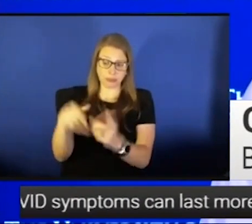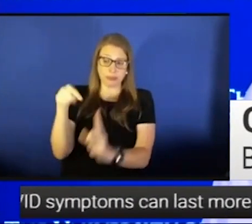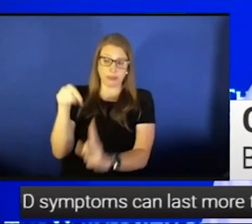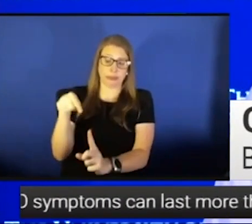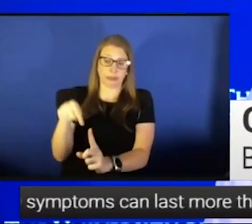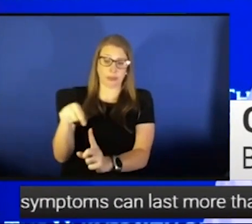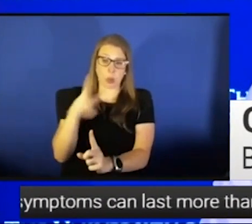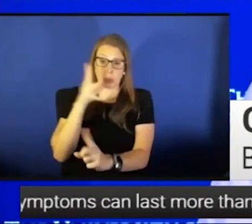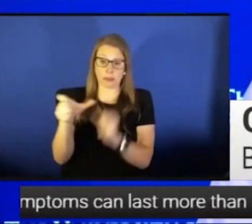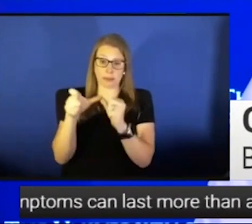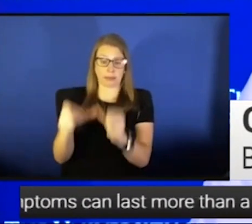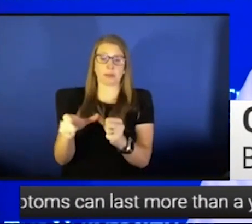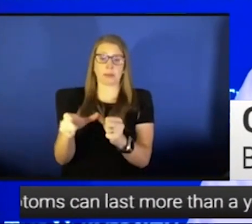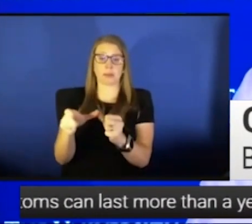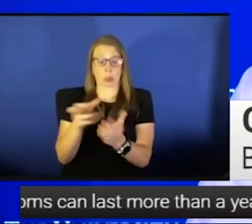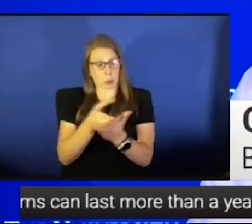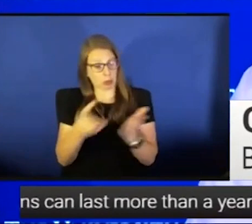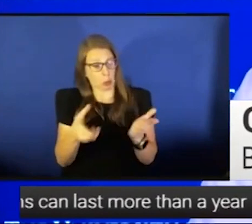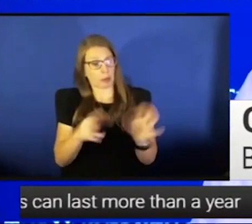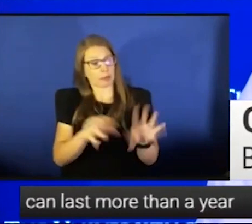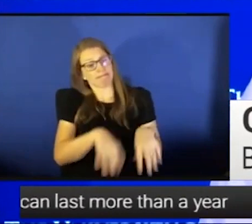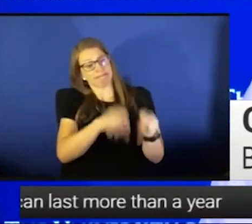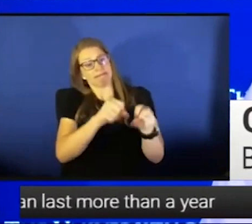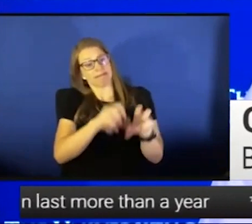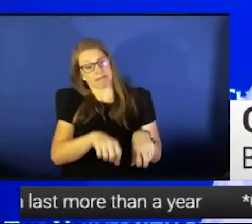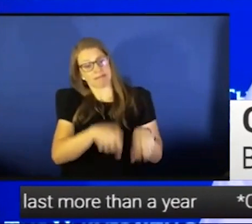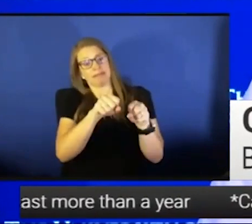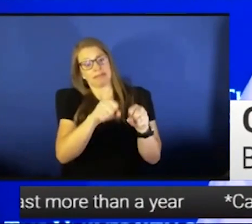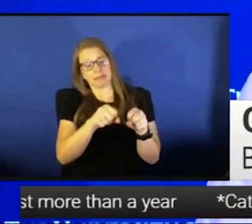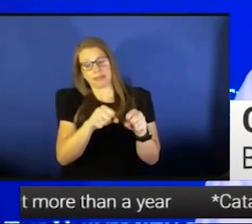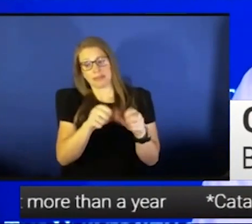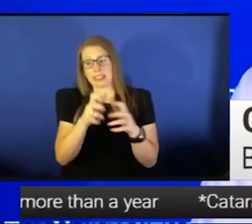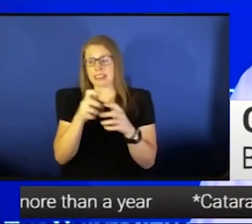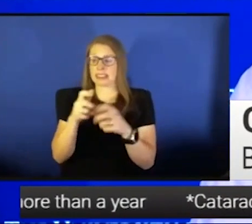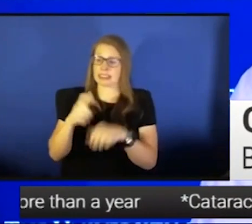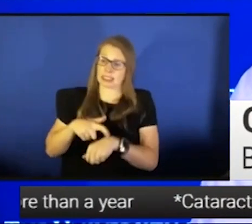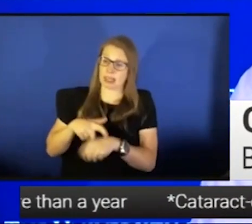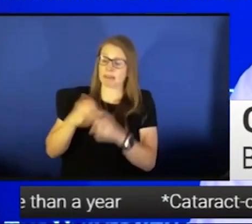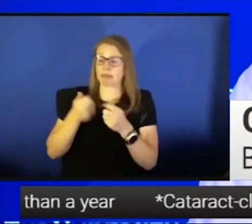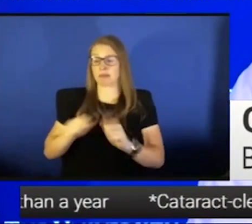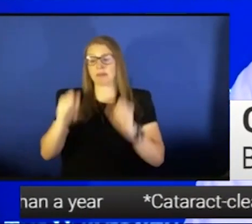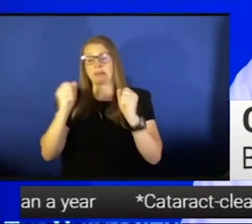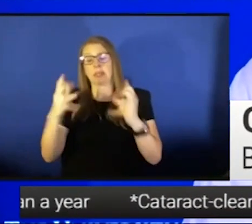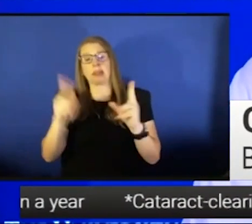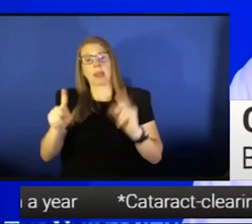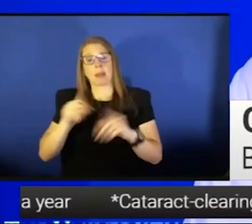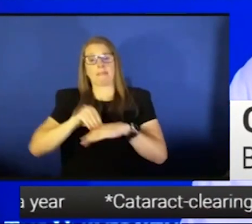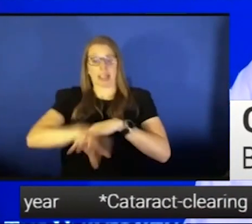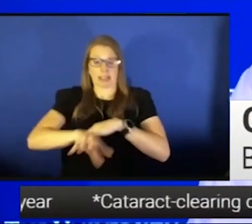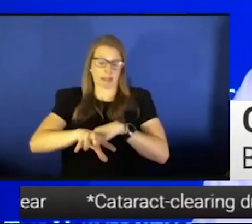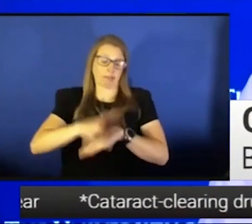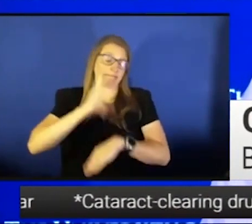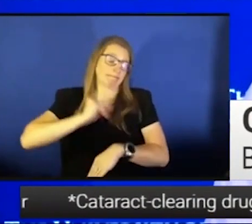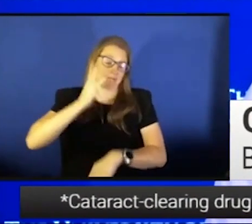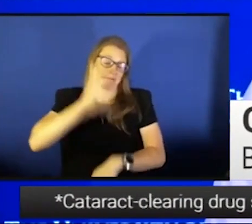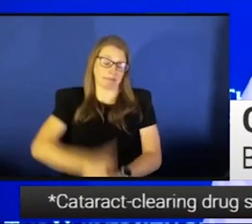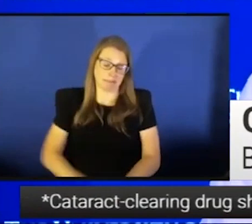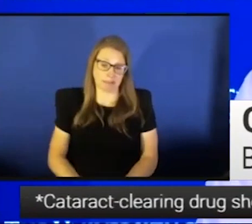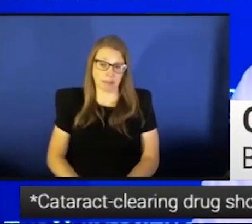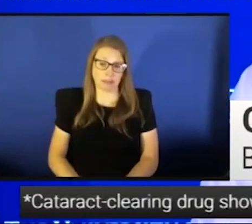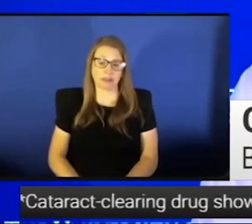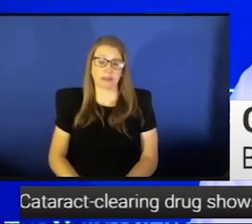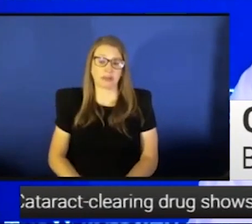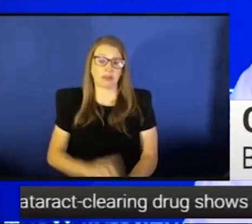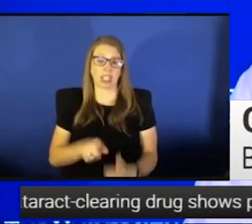take resources, a lot of time and effort. There are a lot of people who are going to be affected by this and continue to be affected by this,